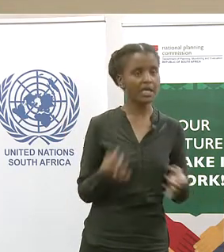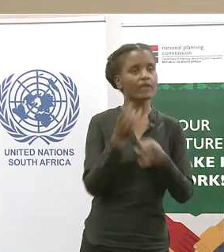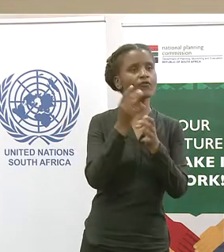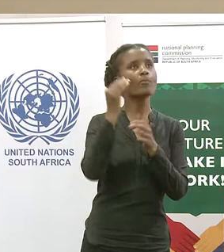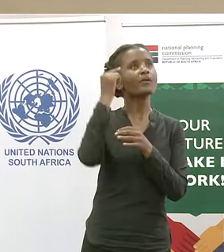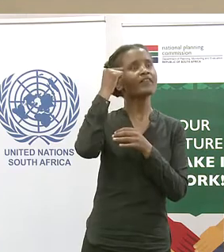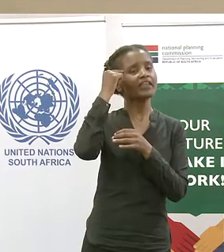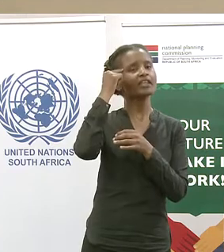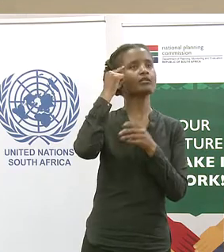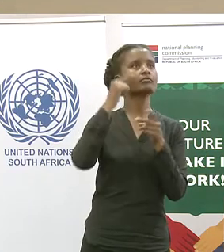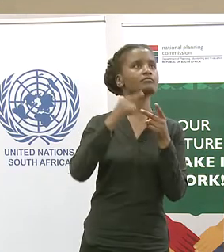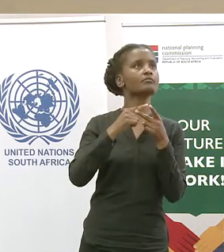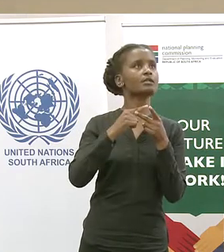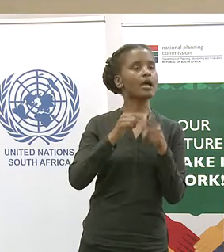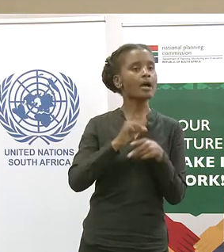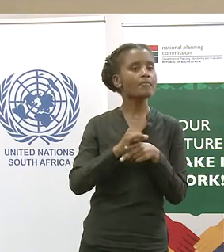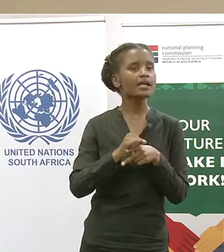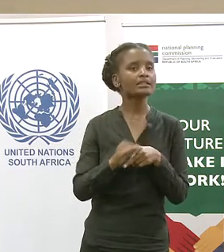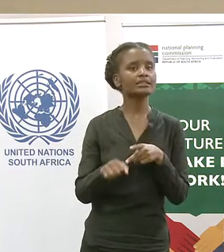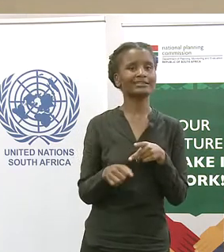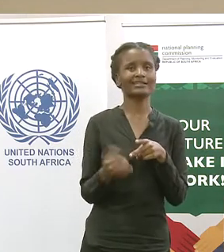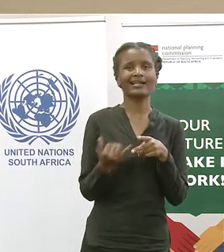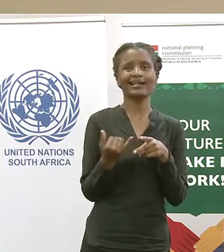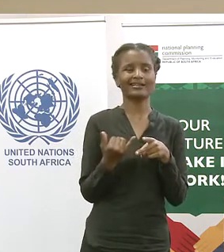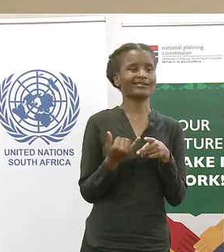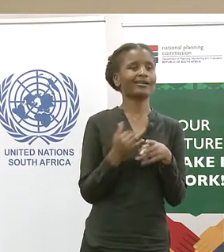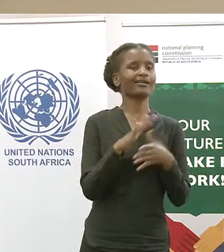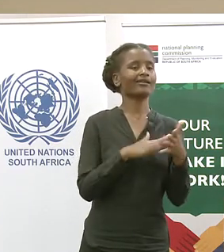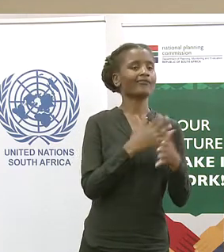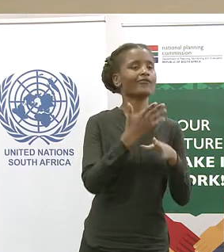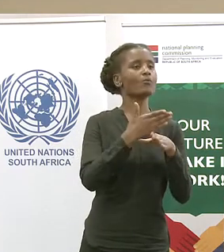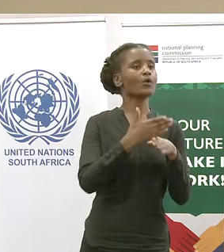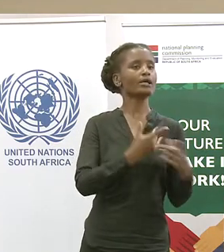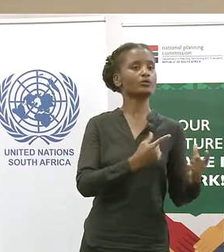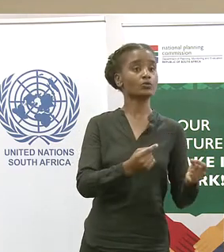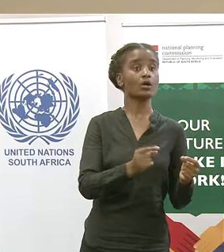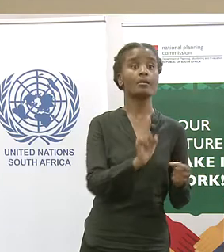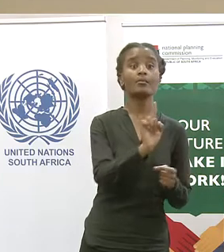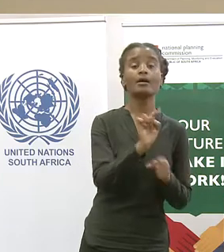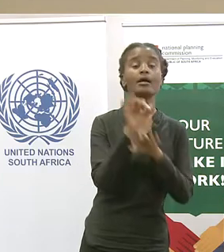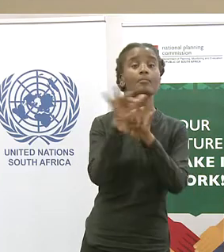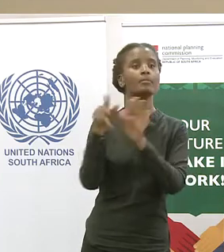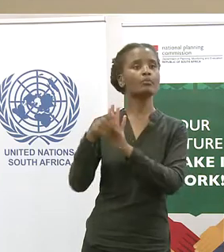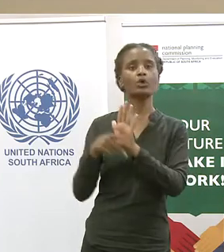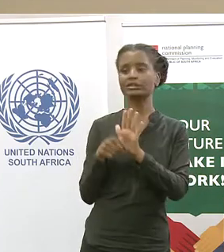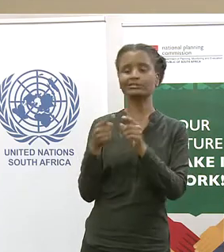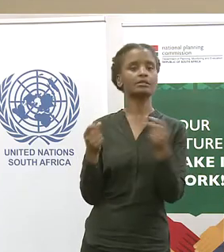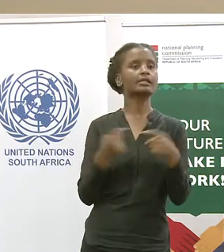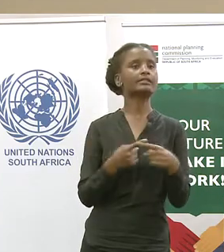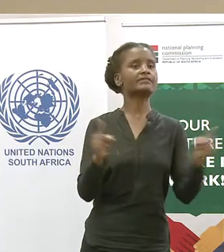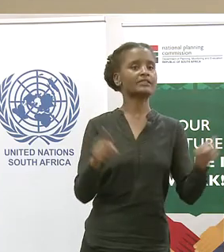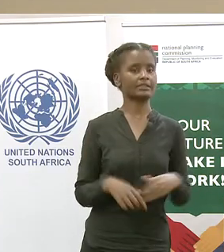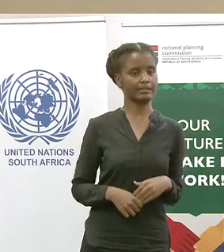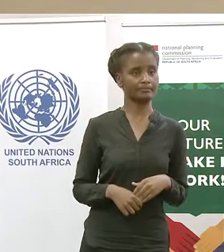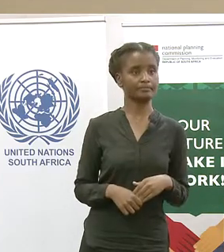to inform practice as a theoretical framework, but that is not the case when it comes to public policy. So if we